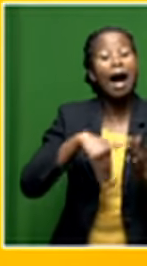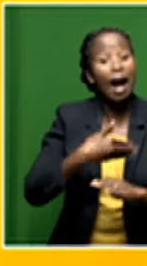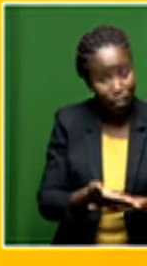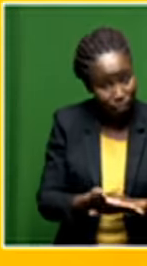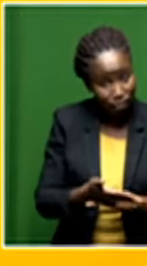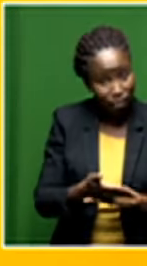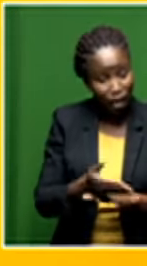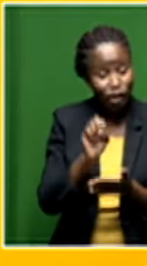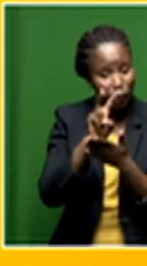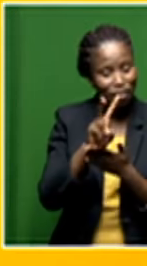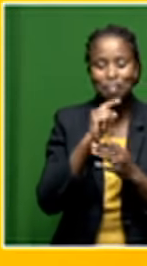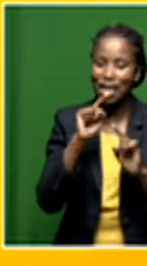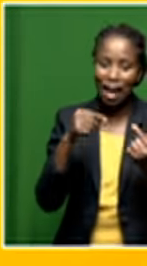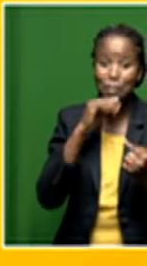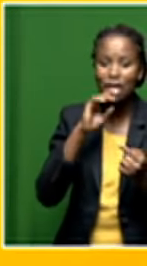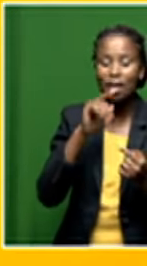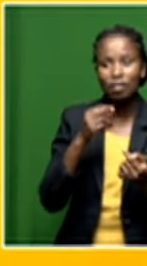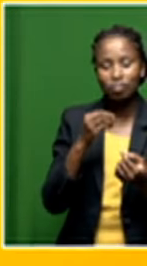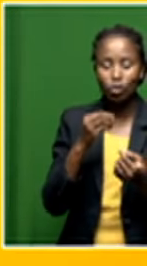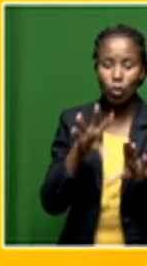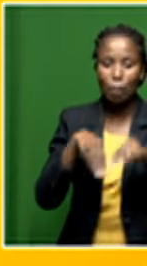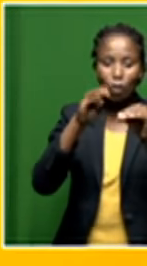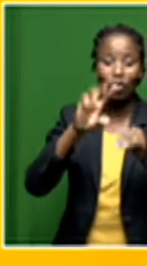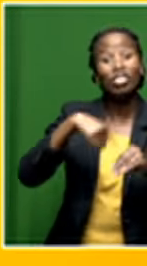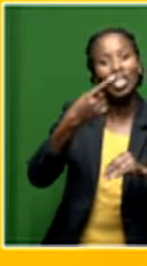next elections, which will be the national elections, and they're not taking place